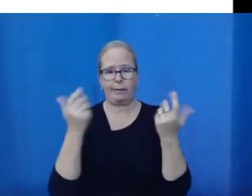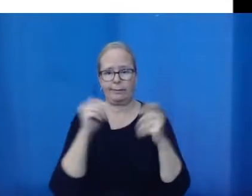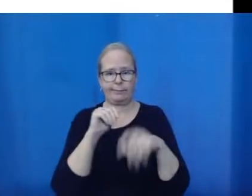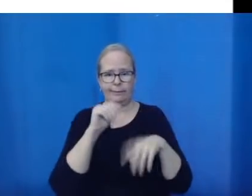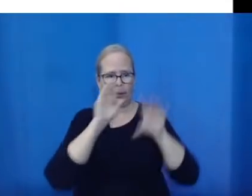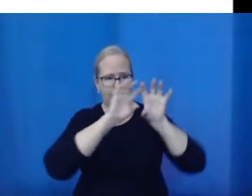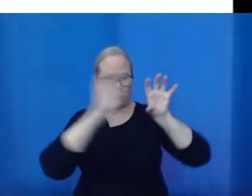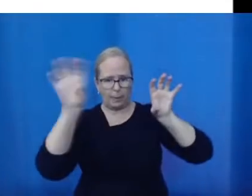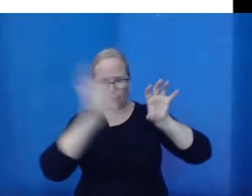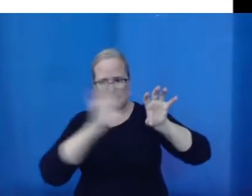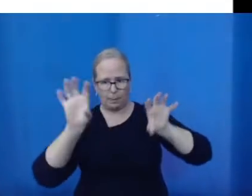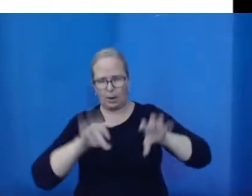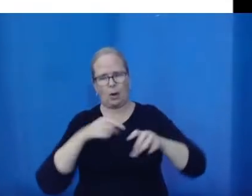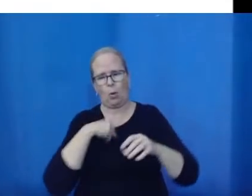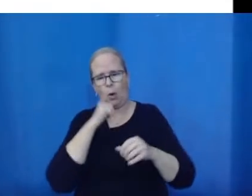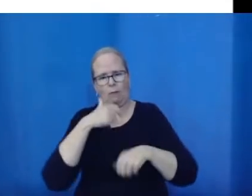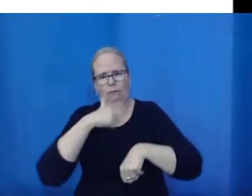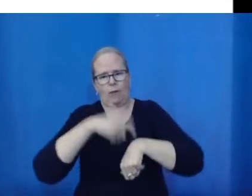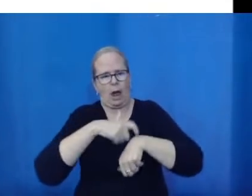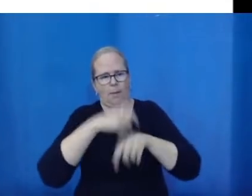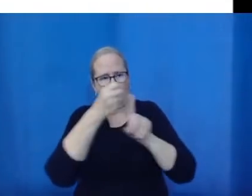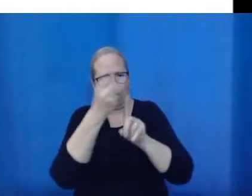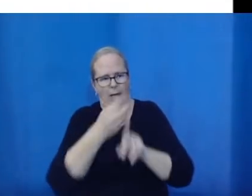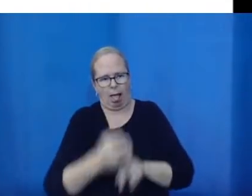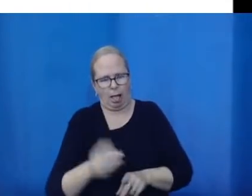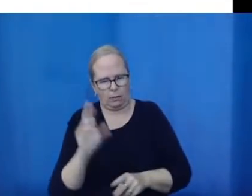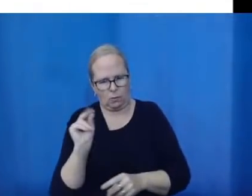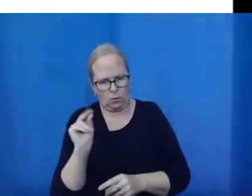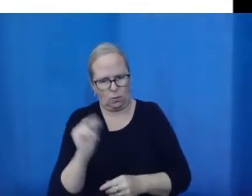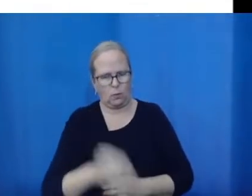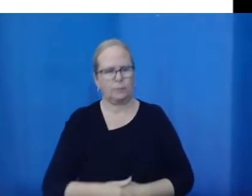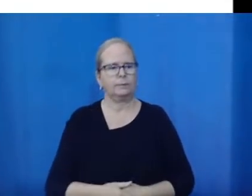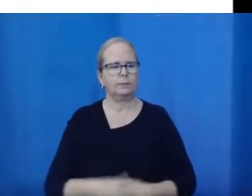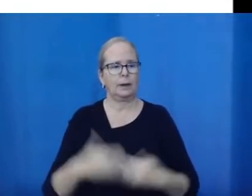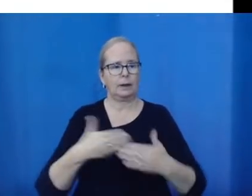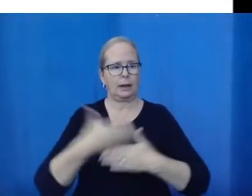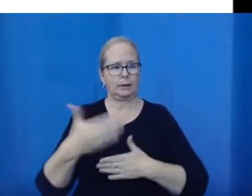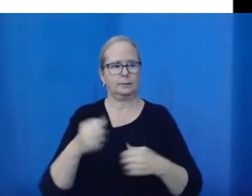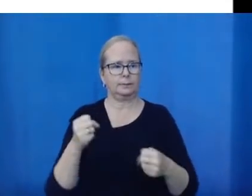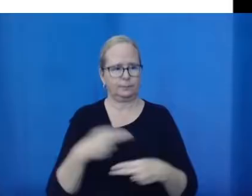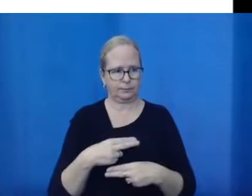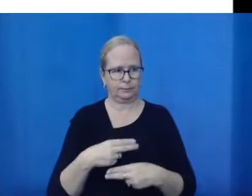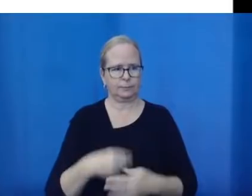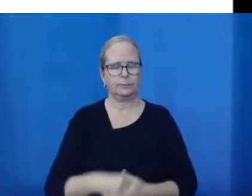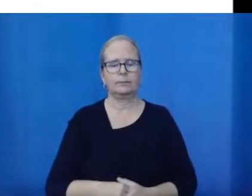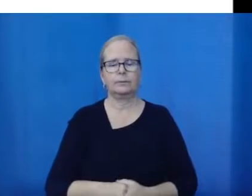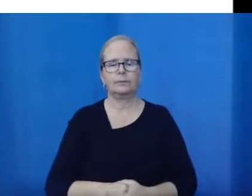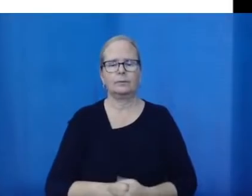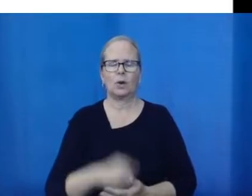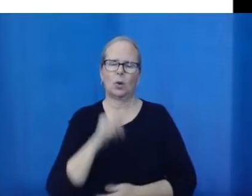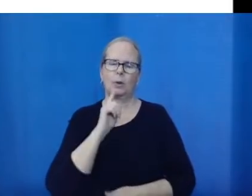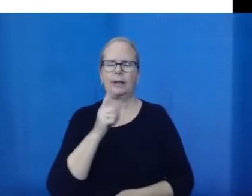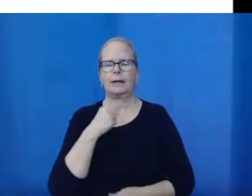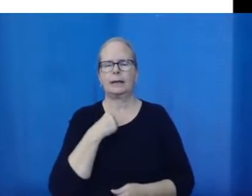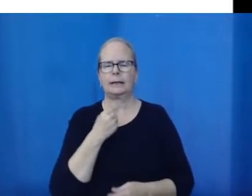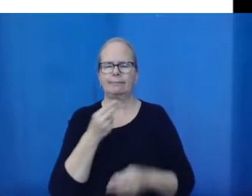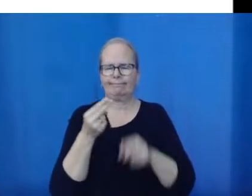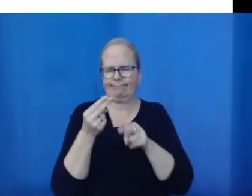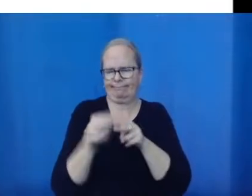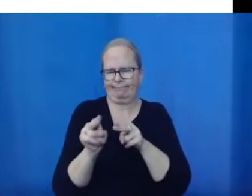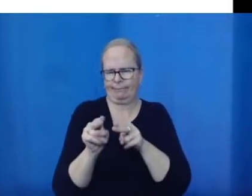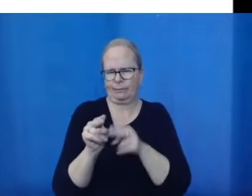I did just want to say a quick point about, we know motor activities, i.e. sports, and social interactions